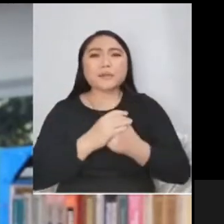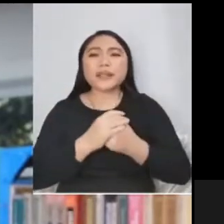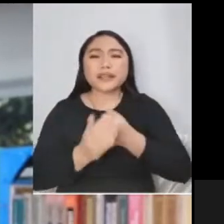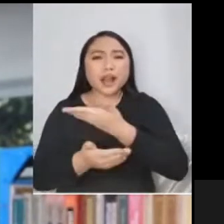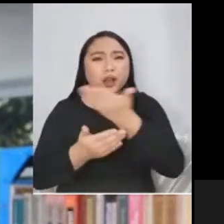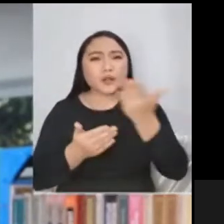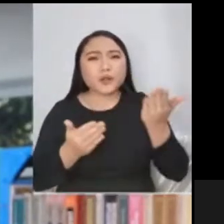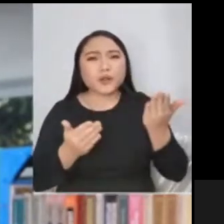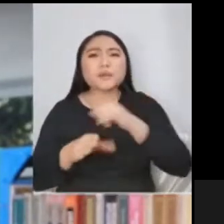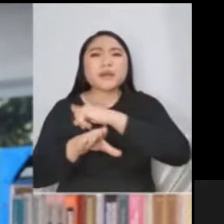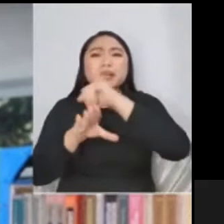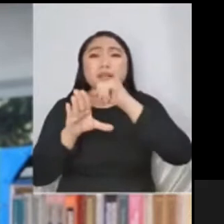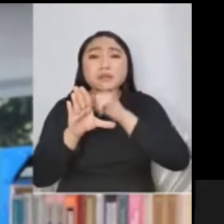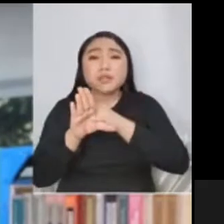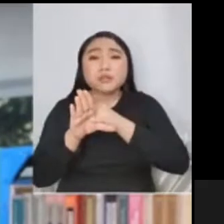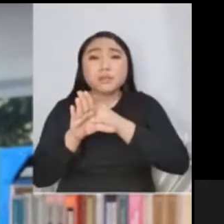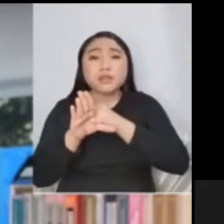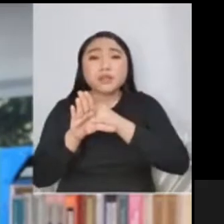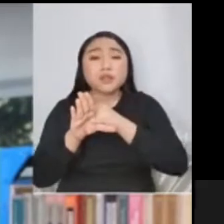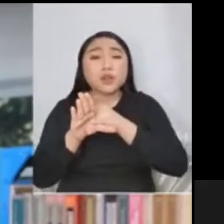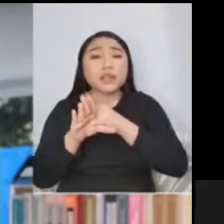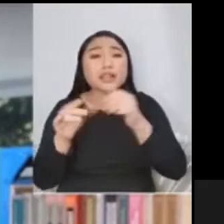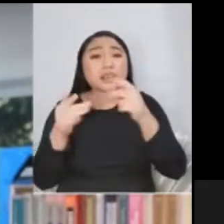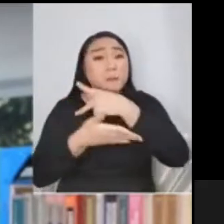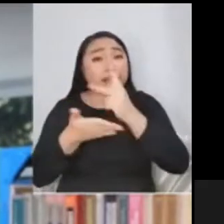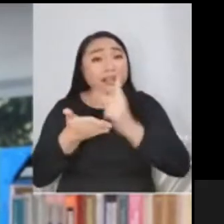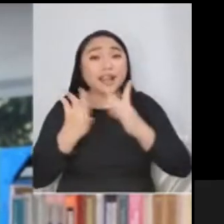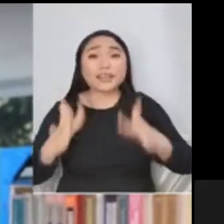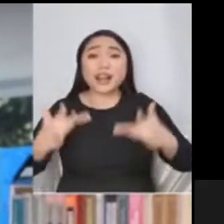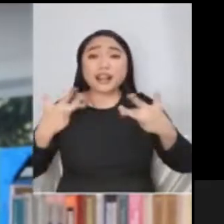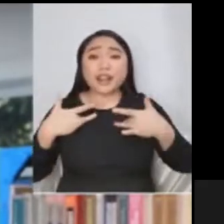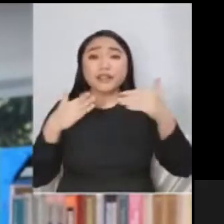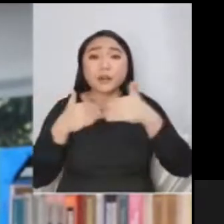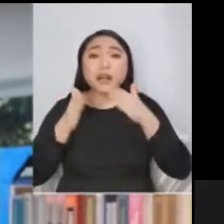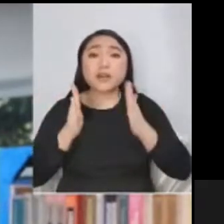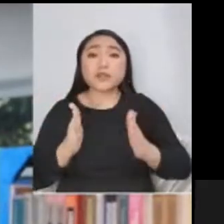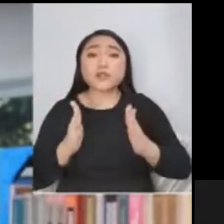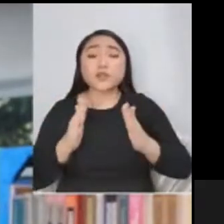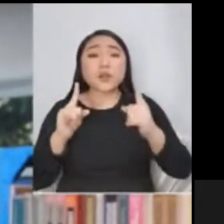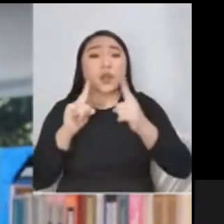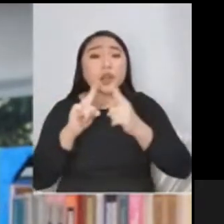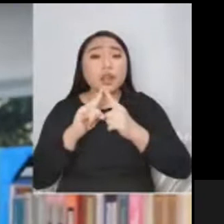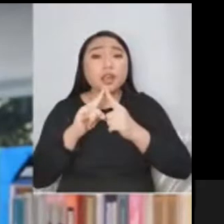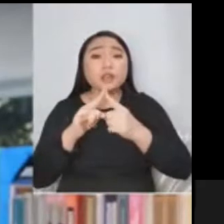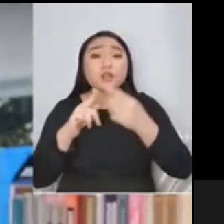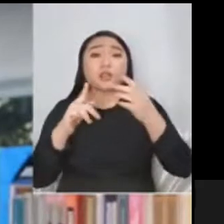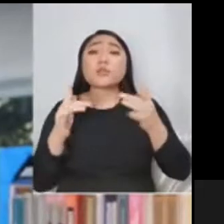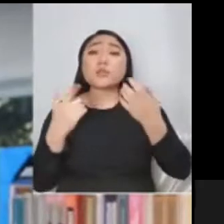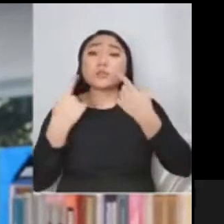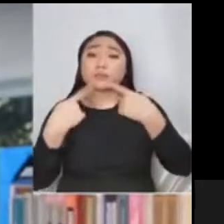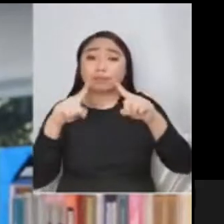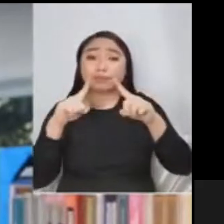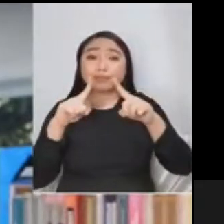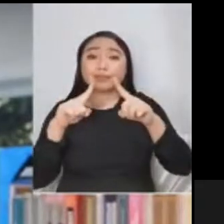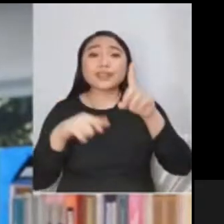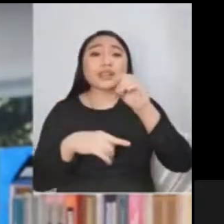na magiging bahagi ng buhay ng mga estudyante ang dumalaw sa